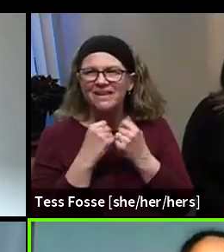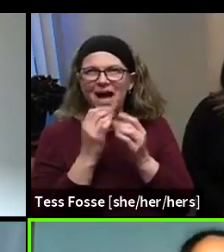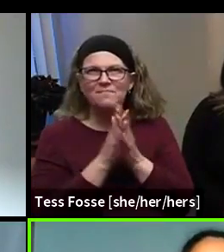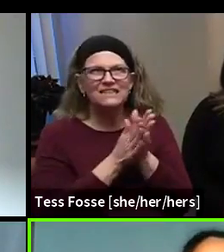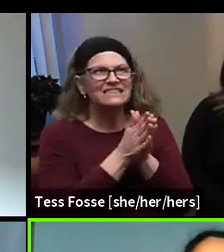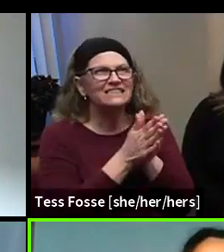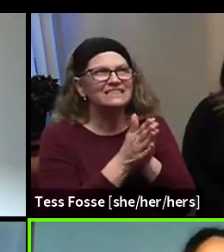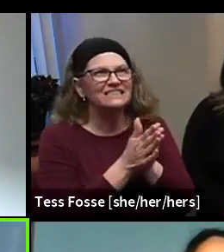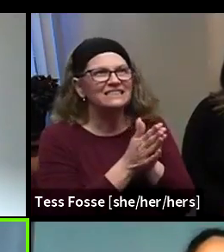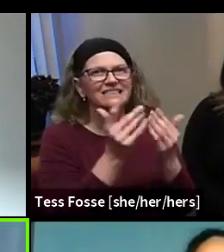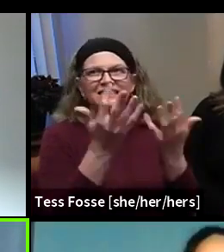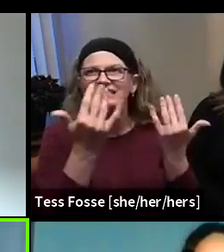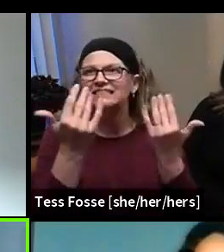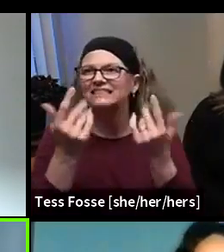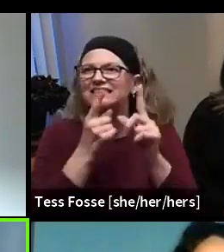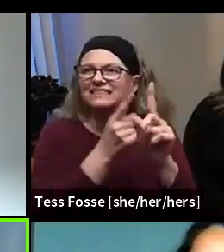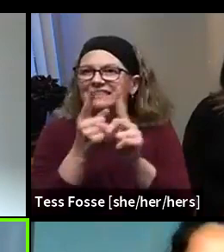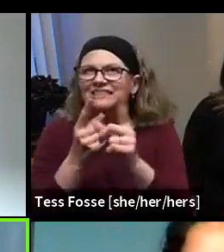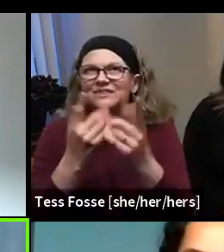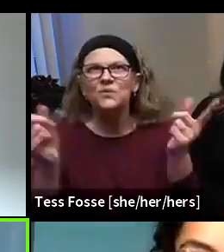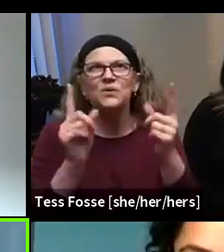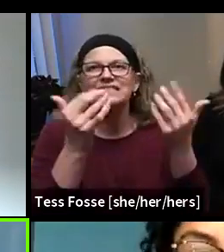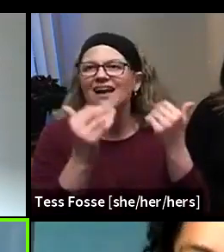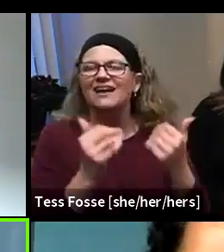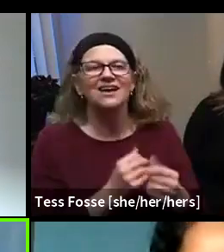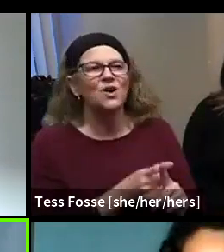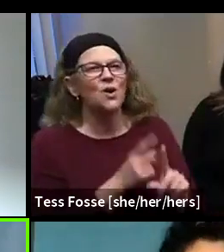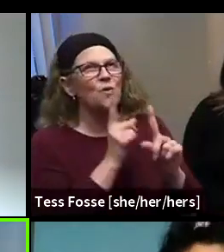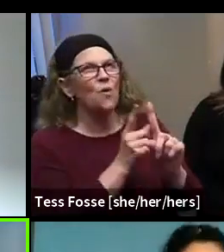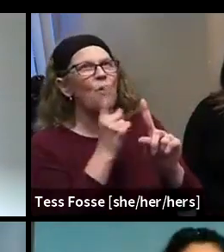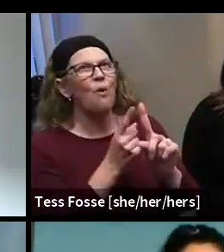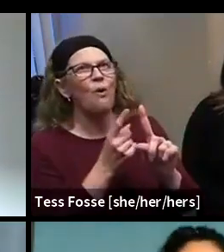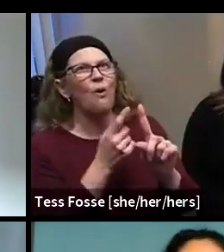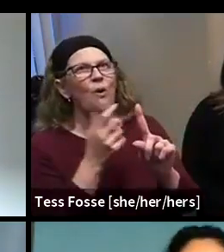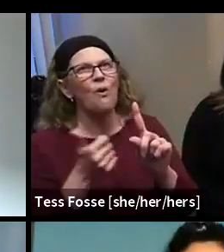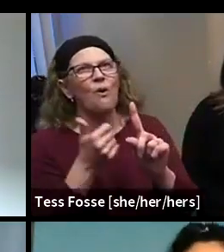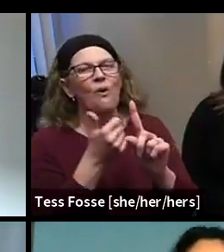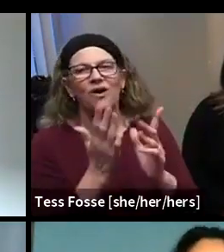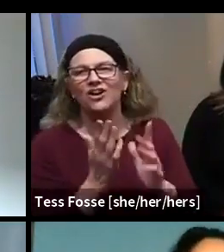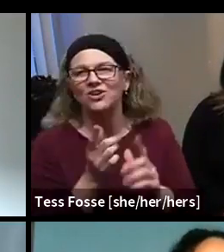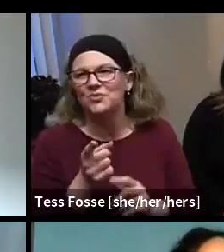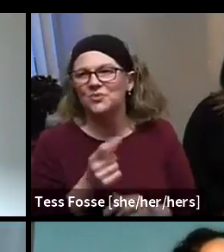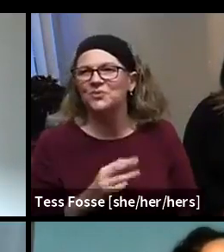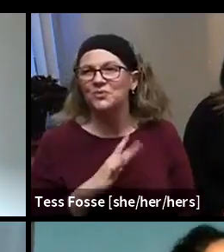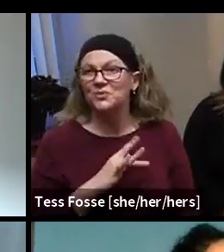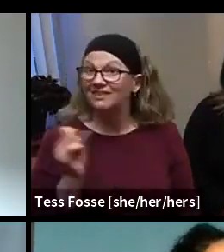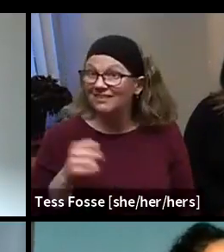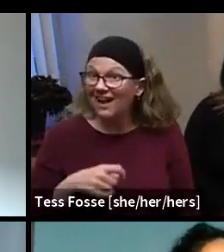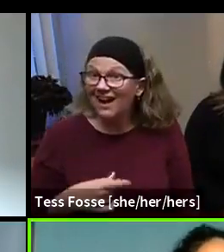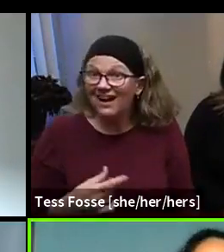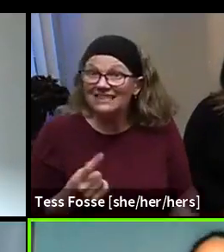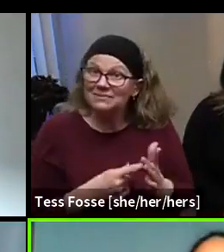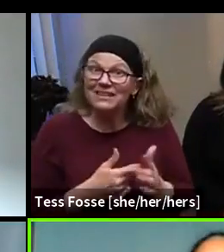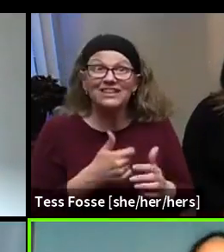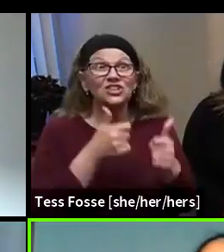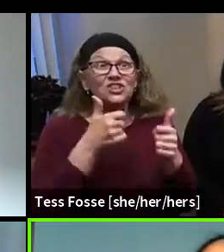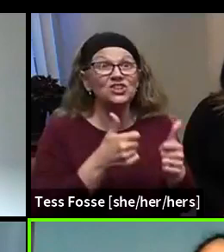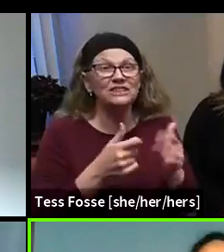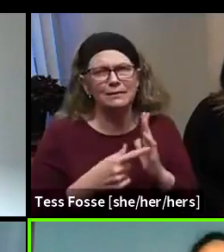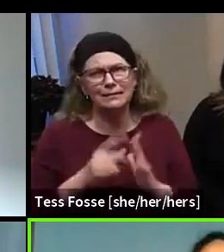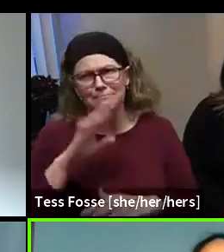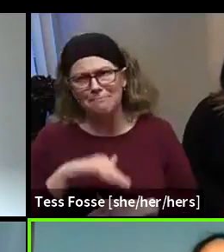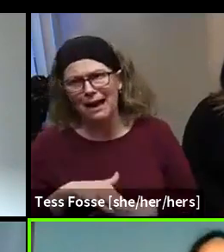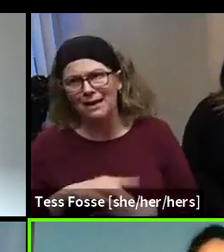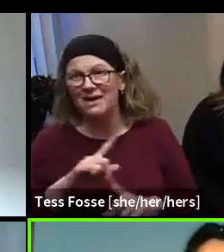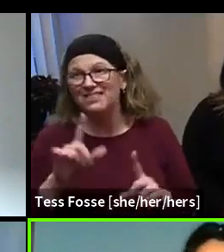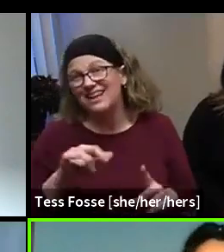go-getter who just wants to keep on going. Yeah. Goal-getter. Yeah. So sometimes it's a good and bad, but that's